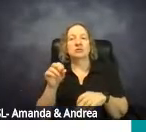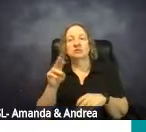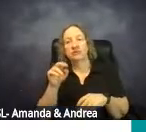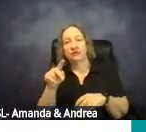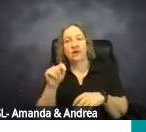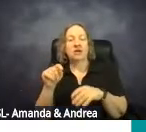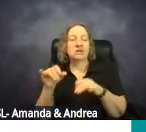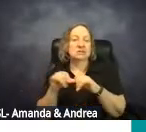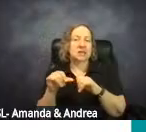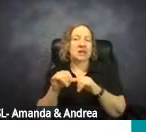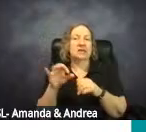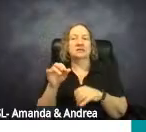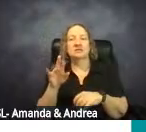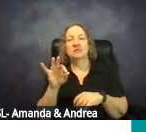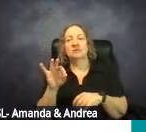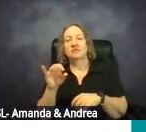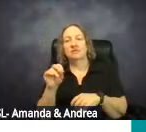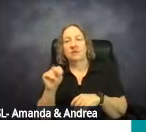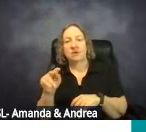color.